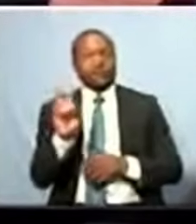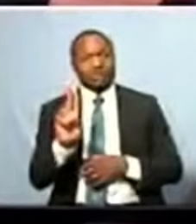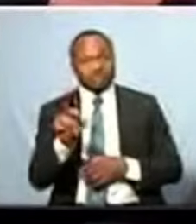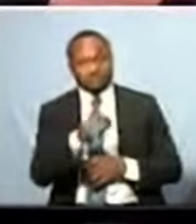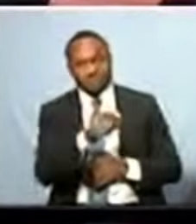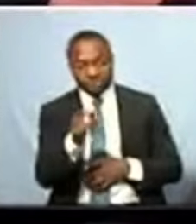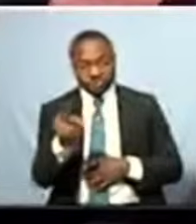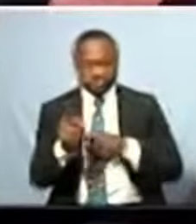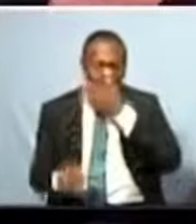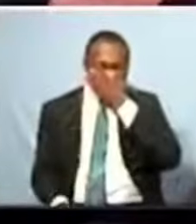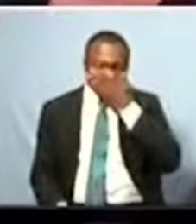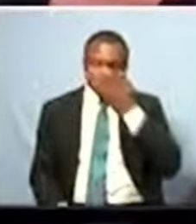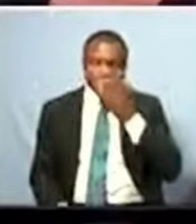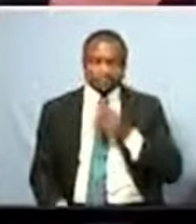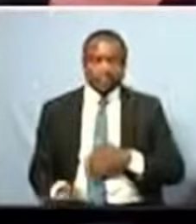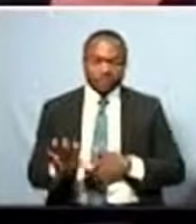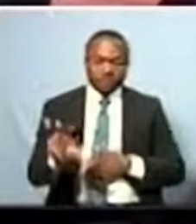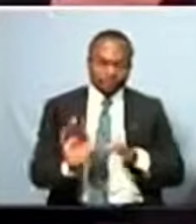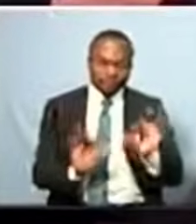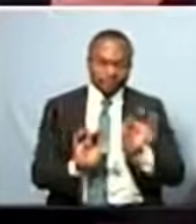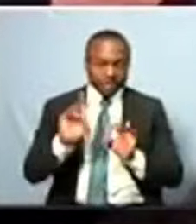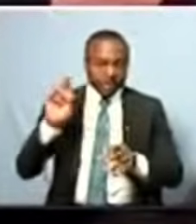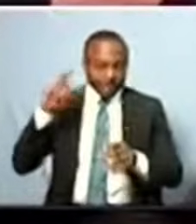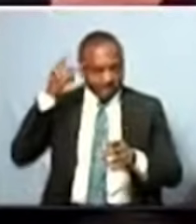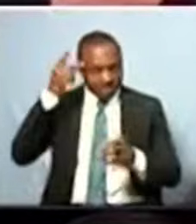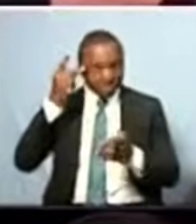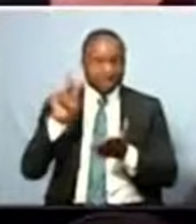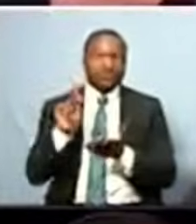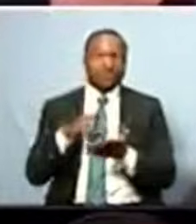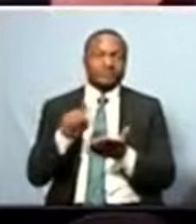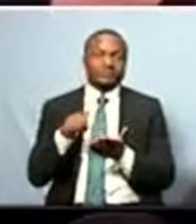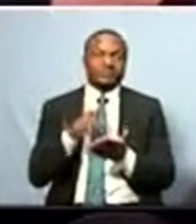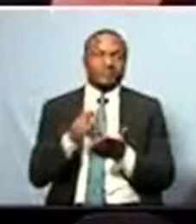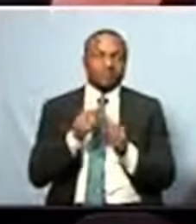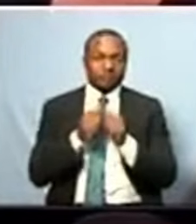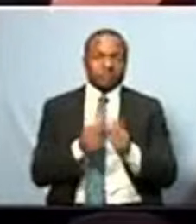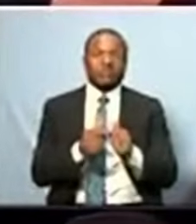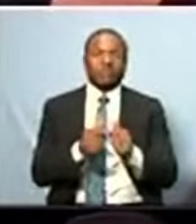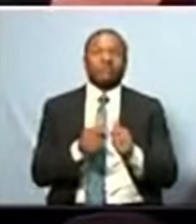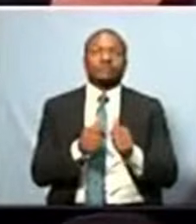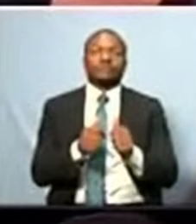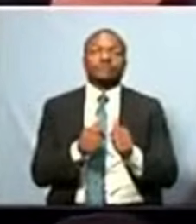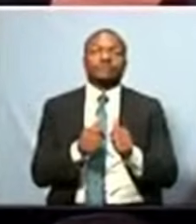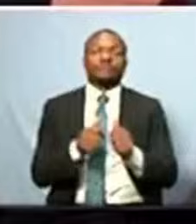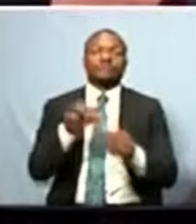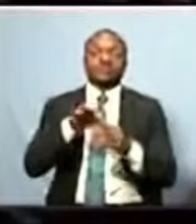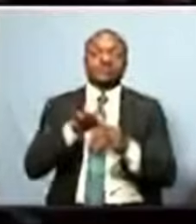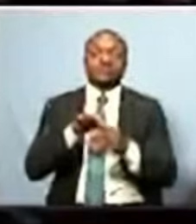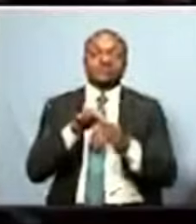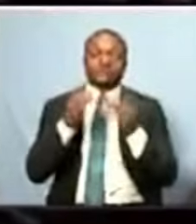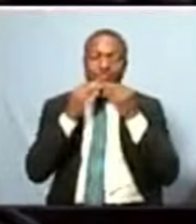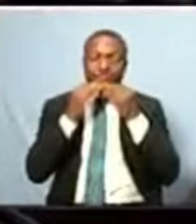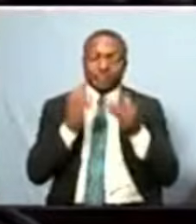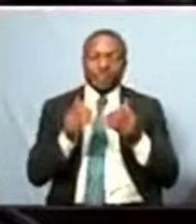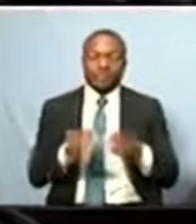be picked by the political parties based on the proportional vote? Chair, thank you.